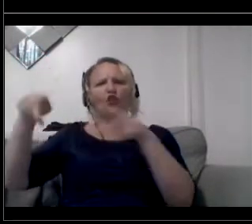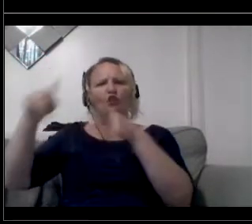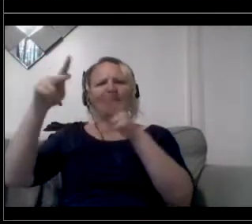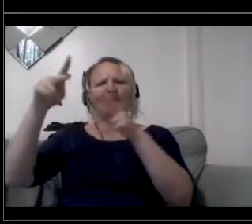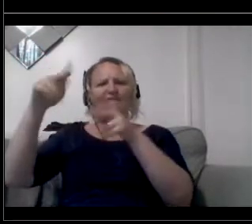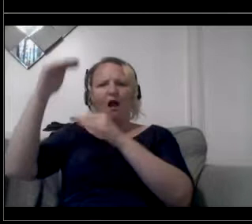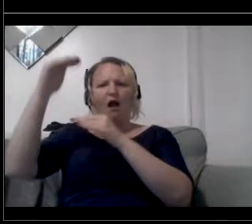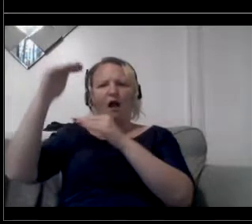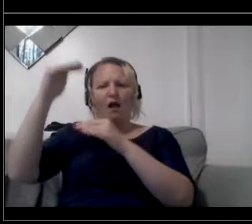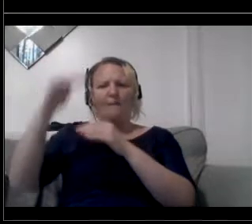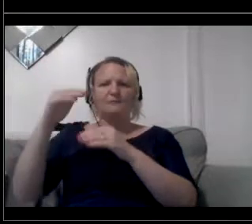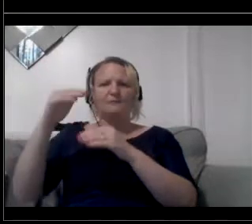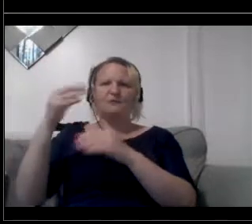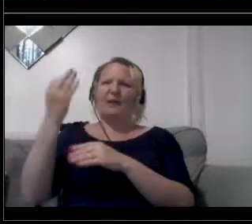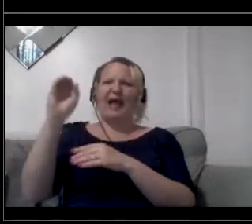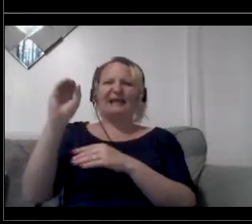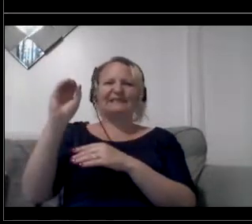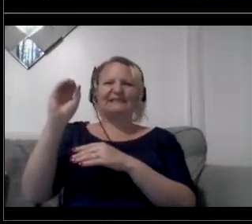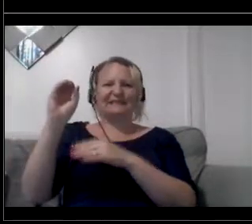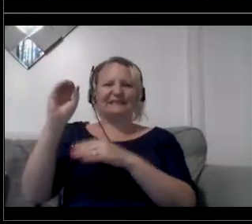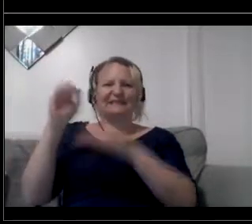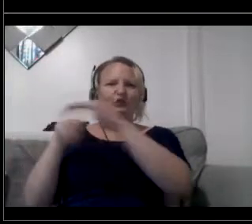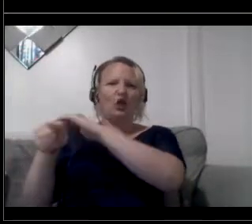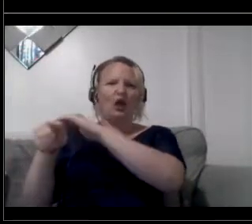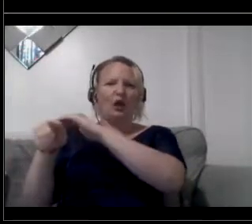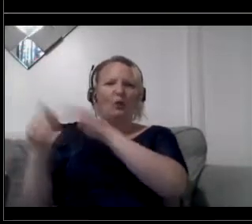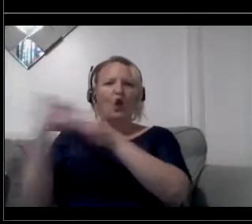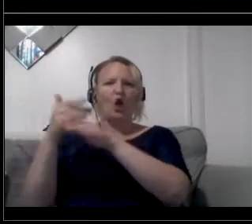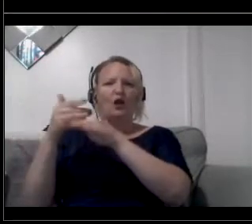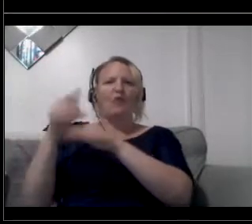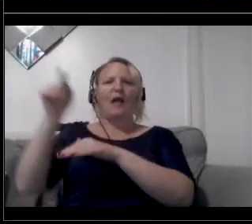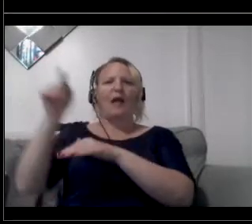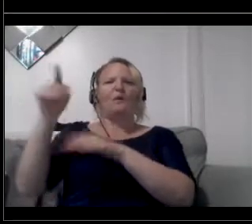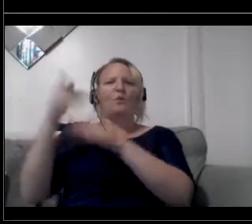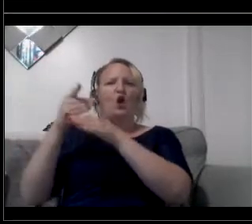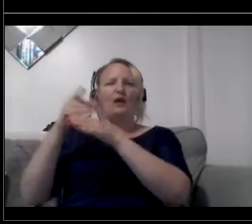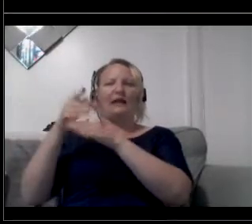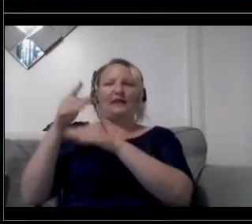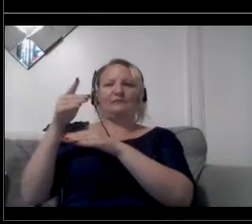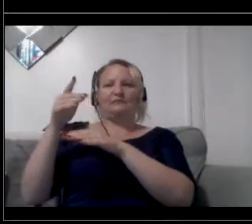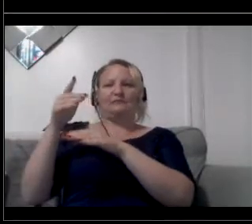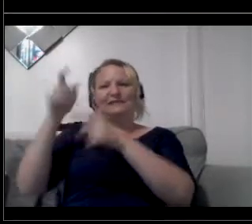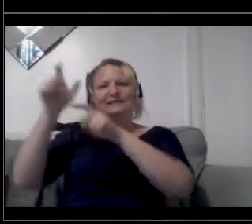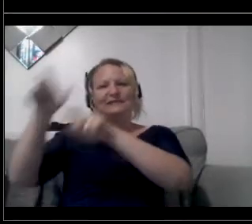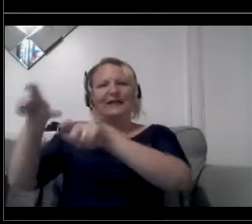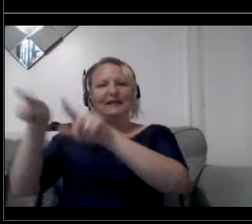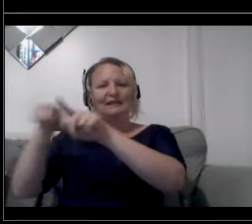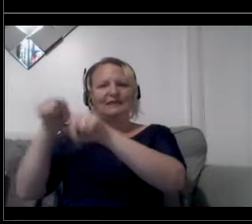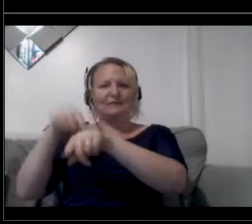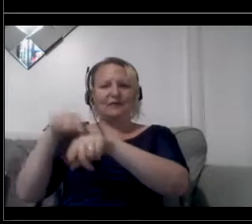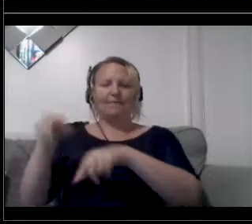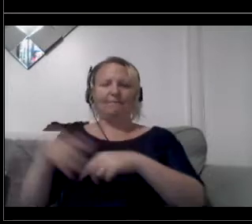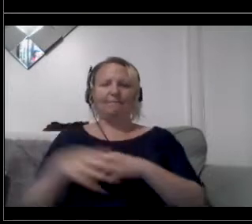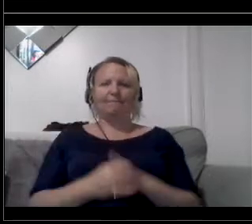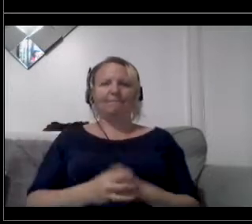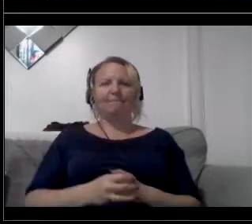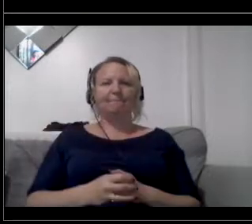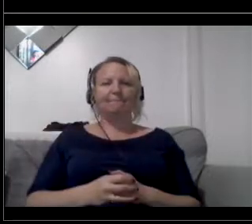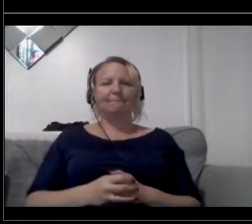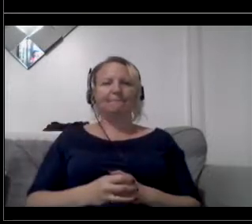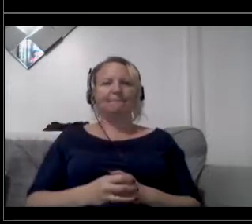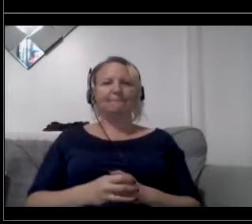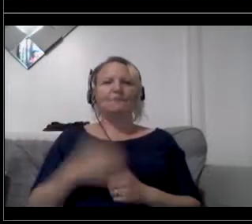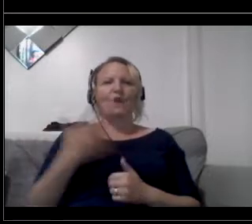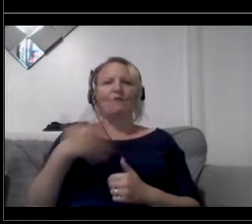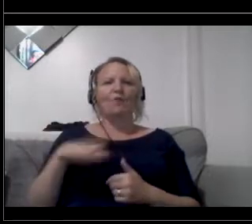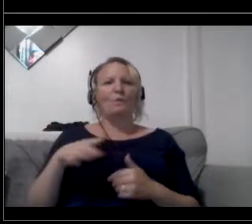tunnelling workers who will be living under pressurised conditions for the method of working they'll be adopting. We have also assessed the